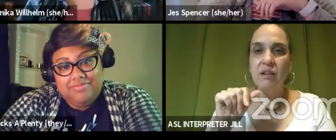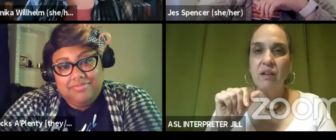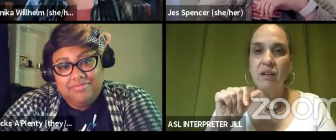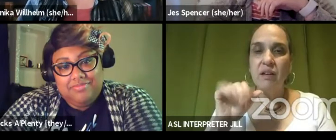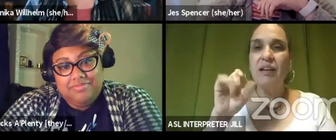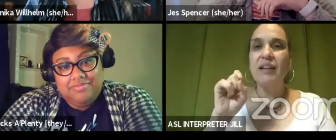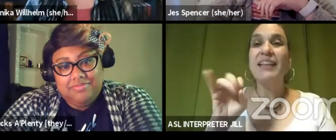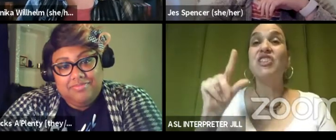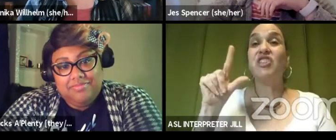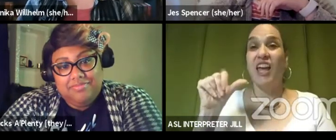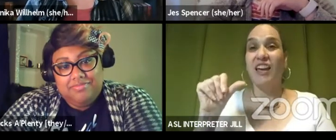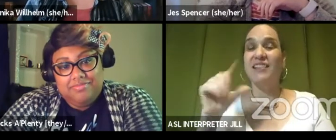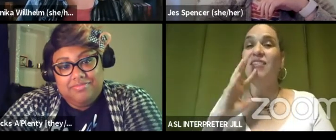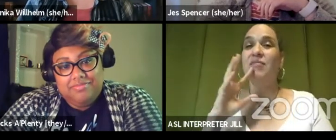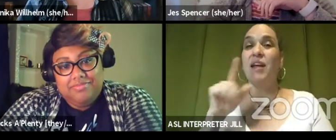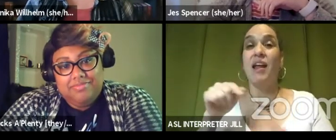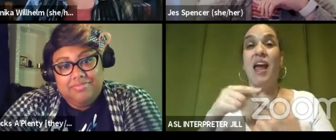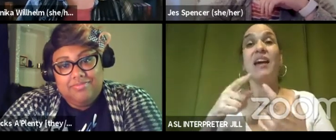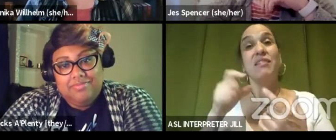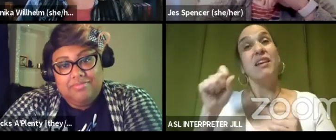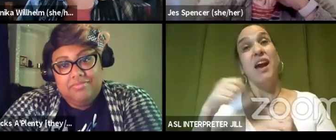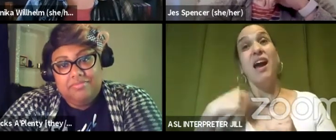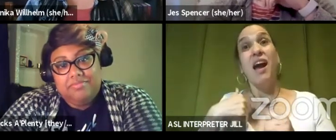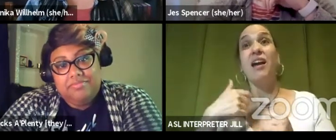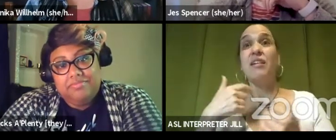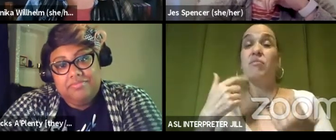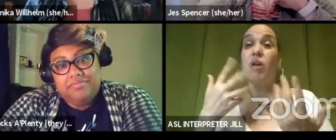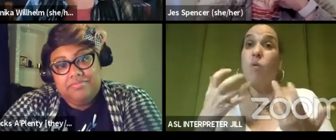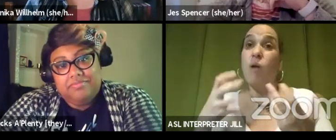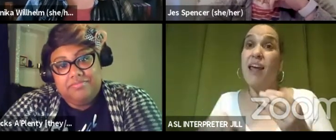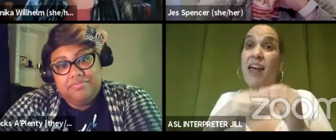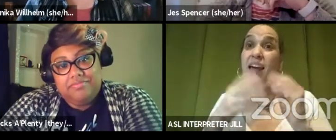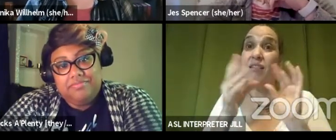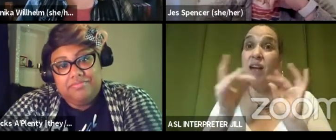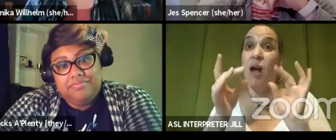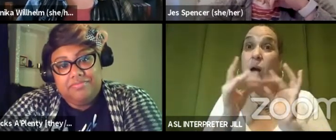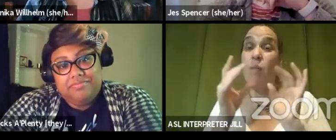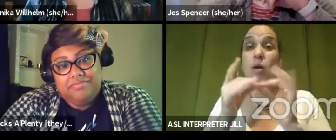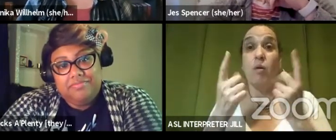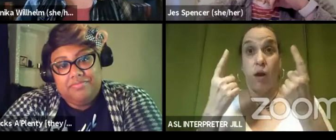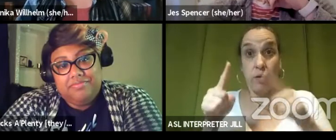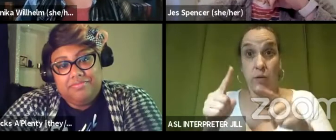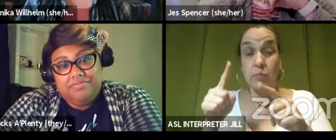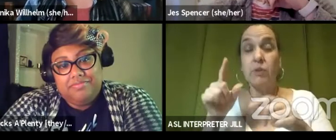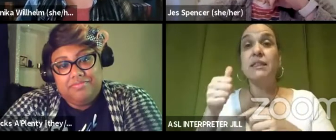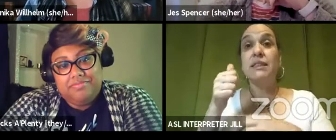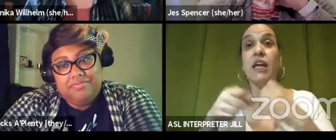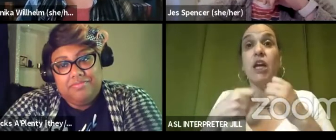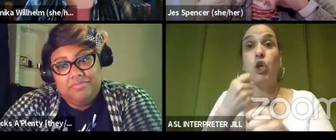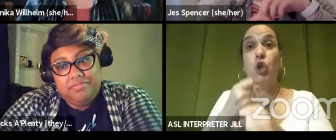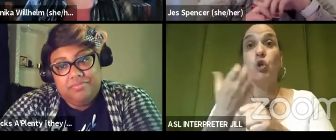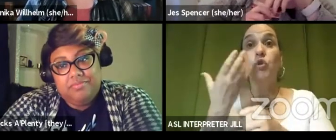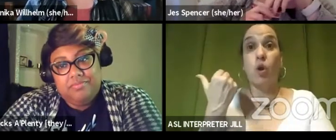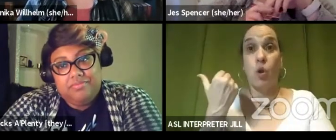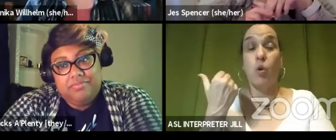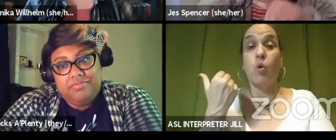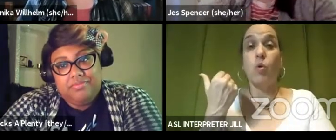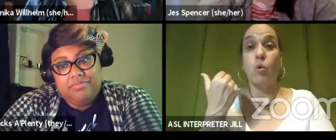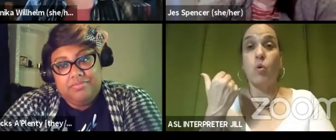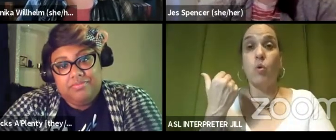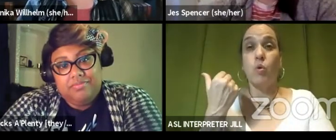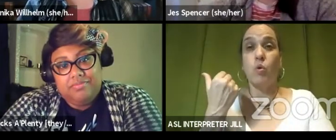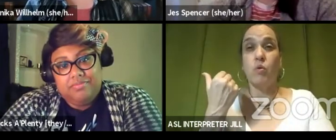I was like, oh yeah, I have stuff to say. About 10 years ago, well, it'll be 10 years ago